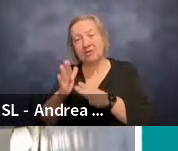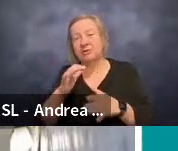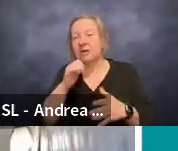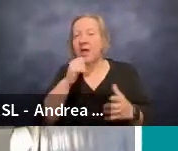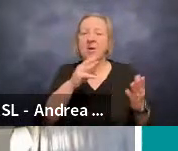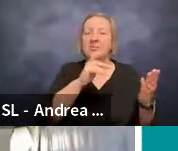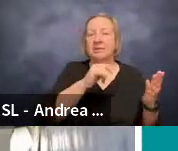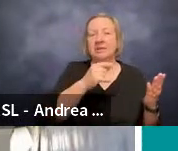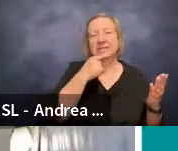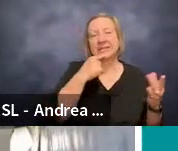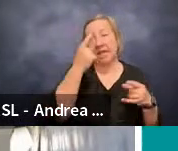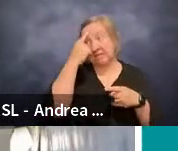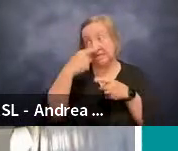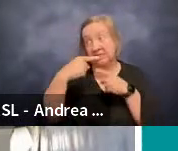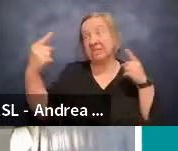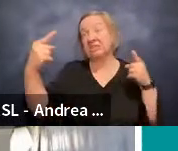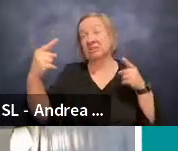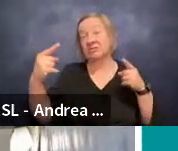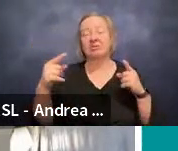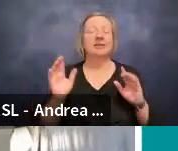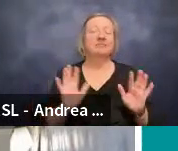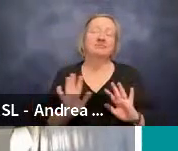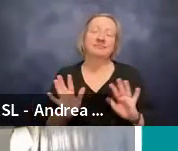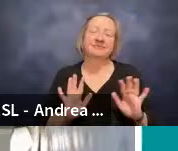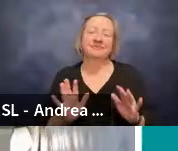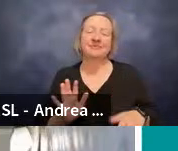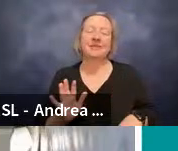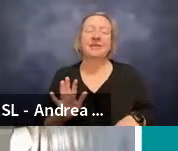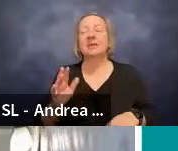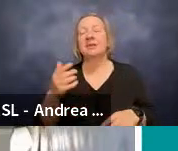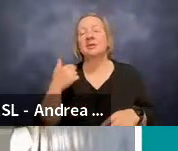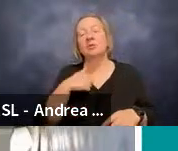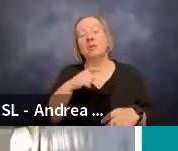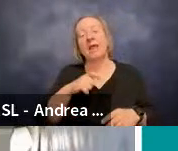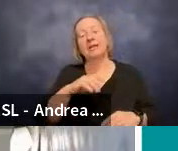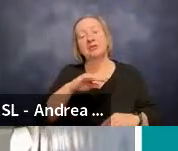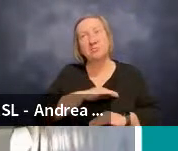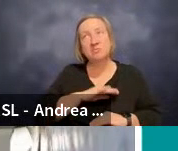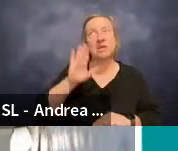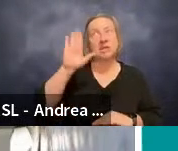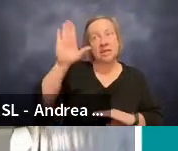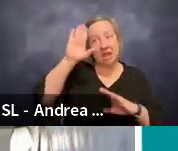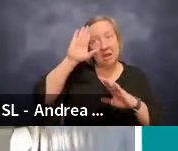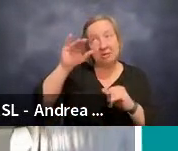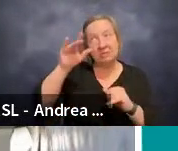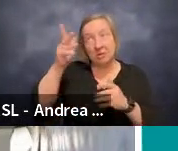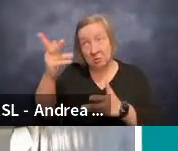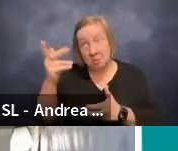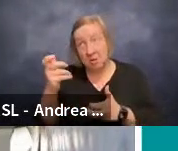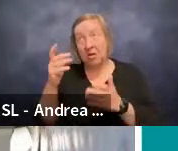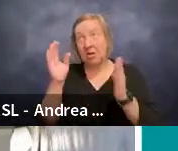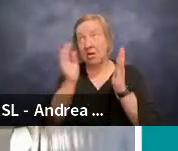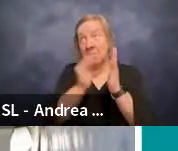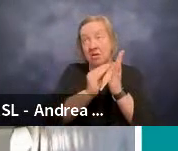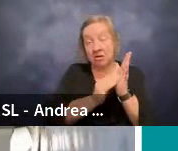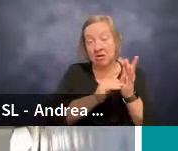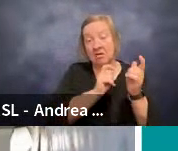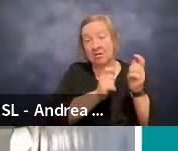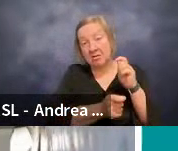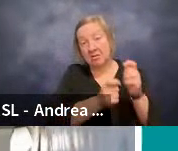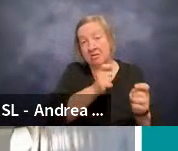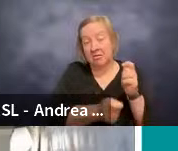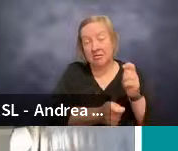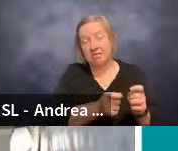big disagreement. We had to make sure that we were meeting their expectations. And so we worked through